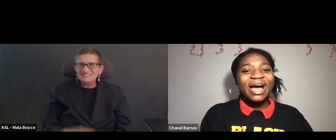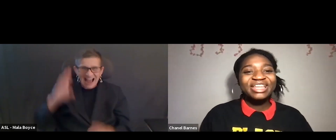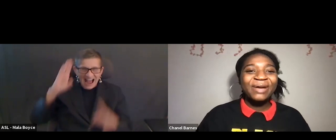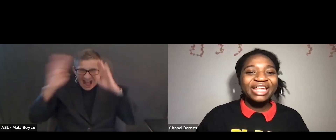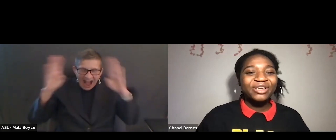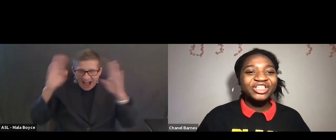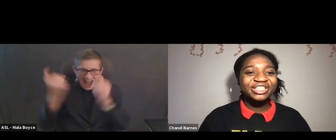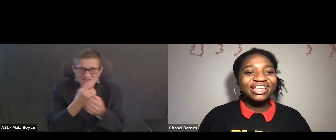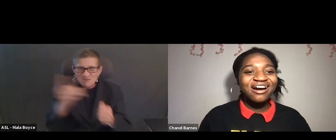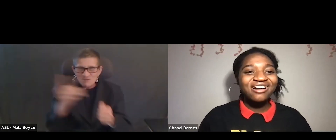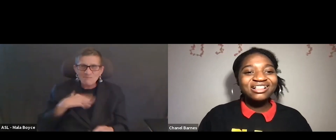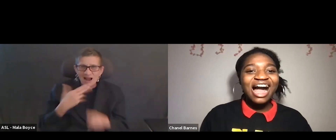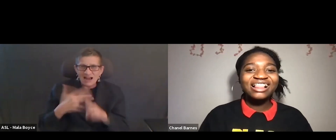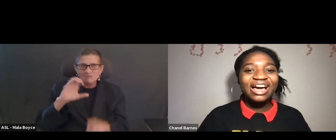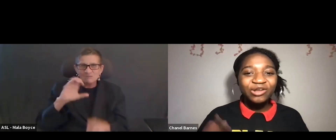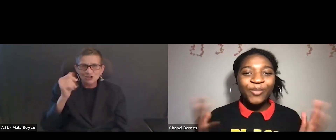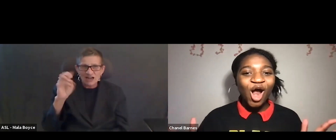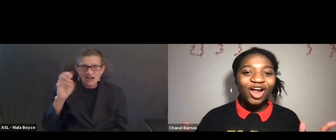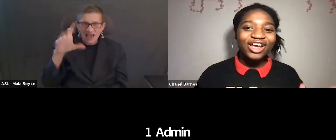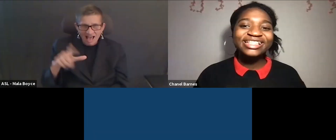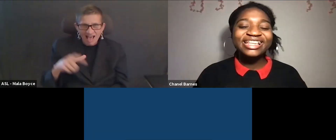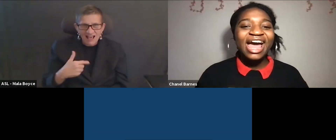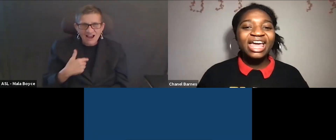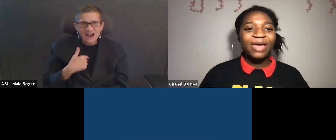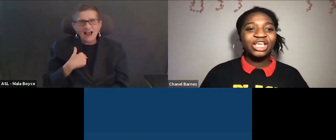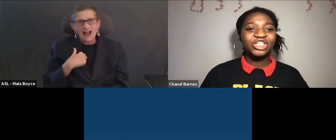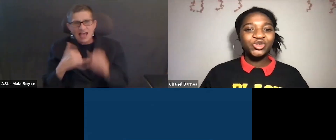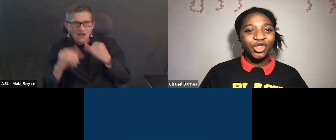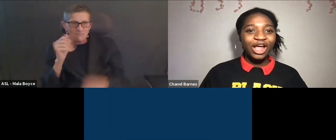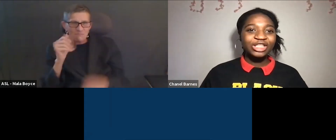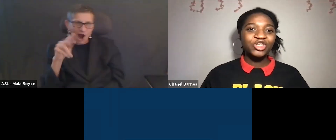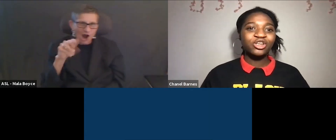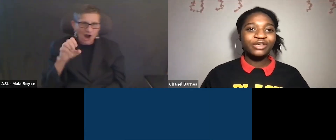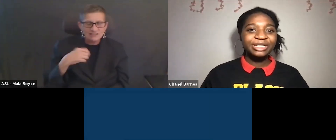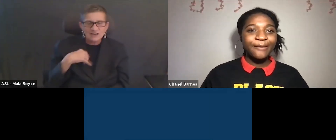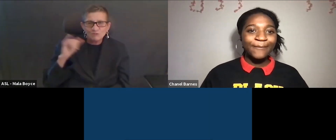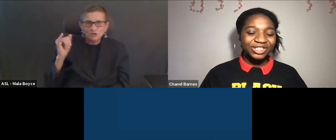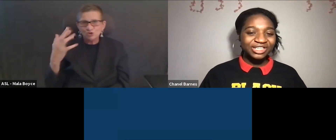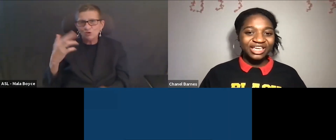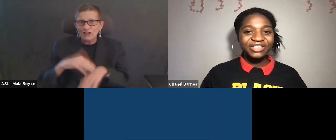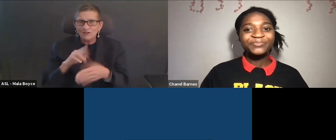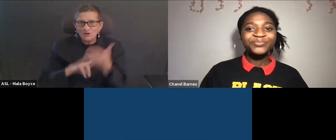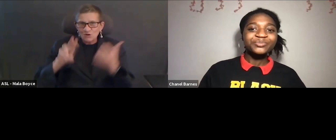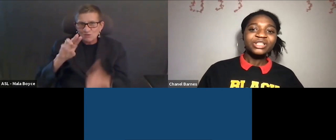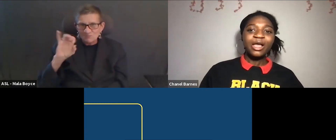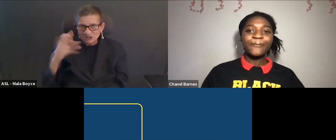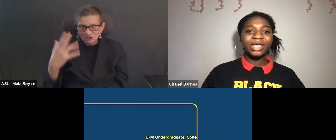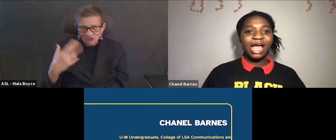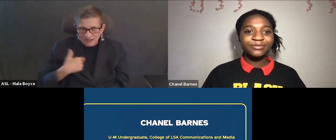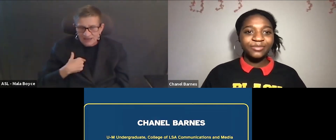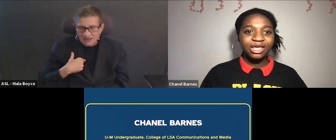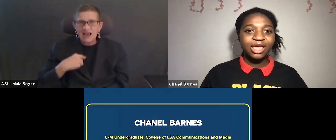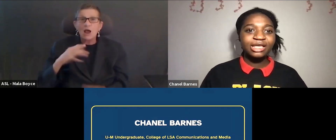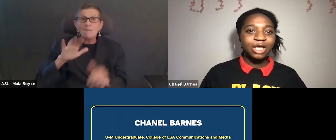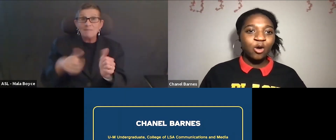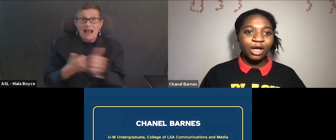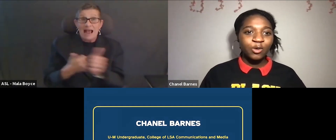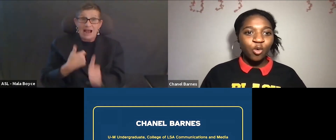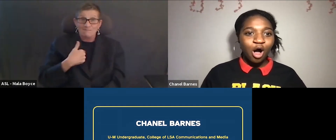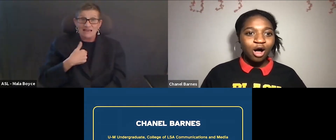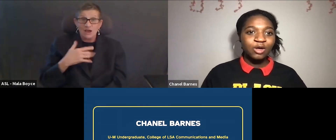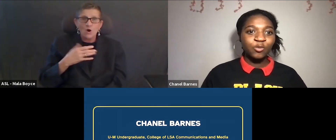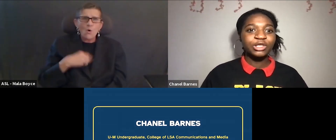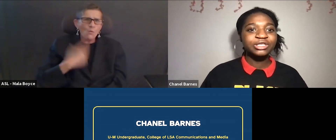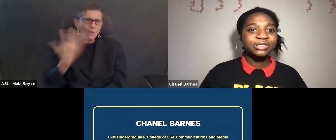Hi, everybody. My name is Chanel Alana Barnes, and I am a junior at the University of Michigan. Behind me is a